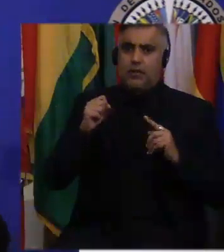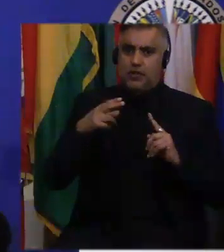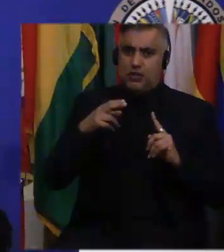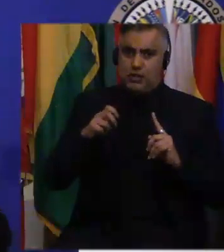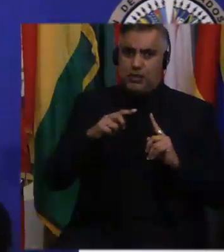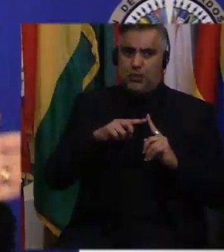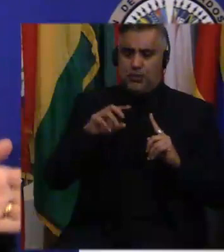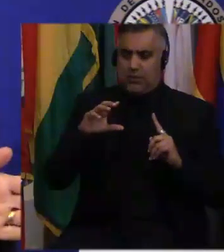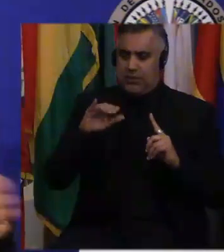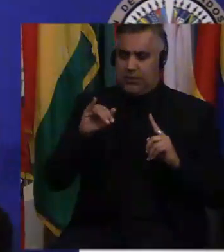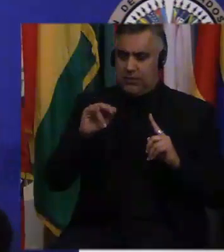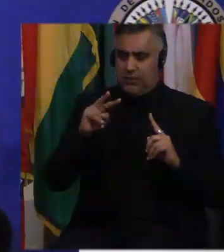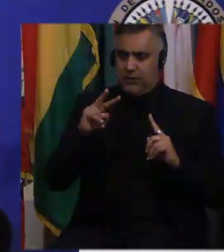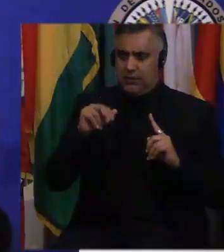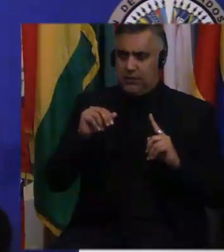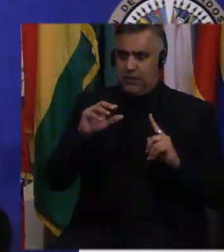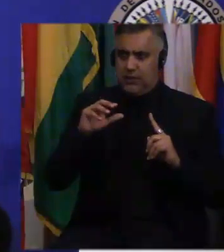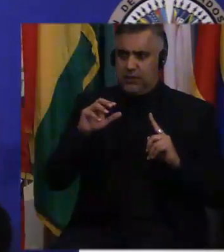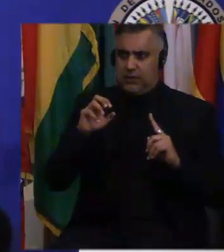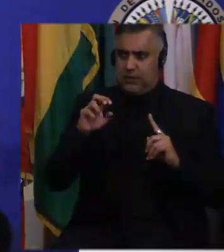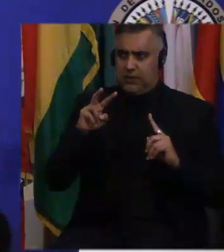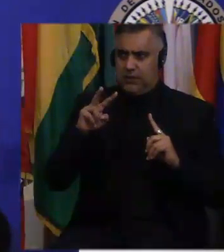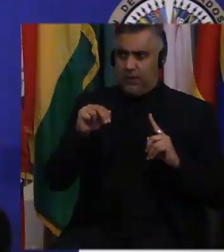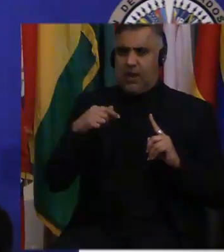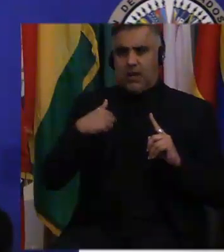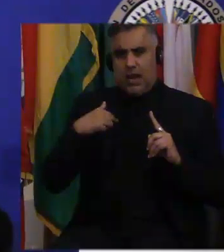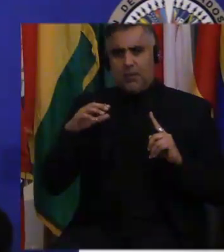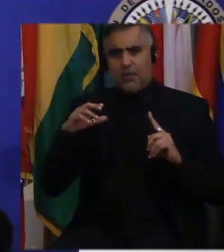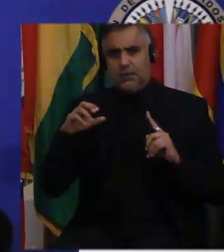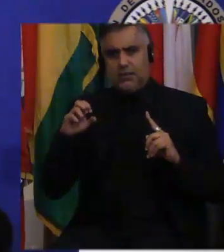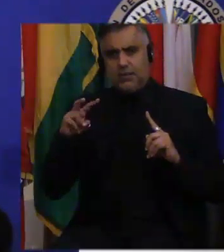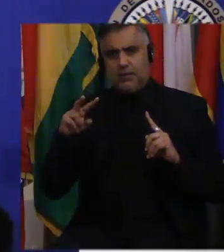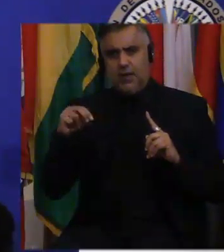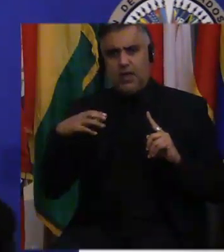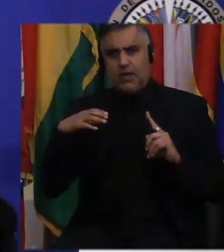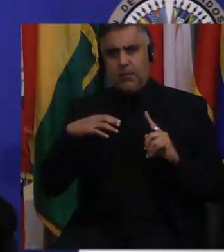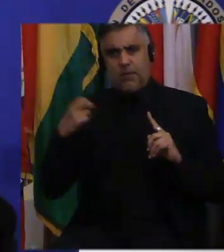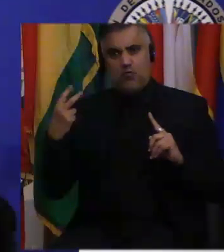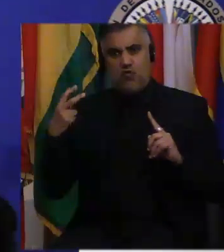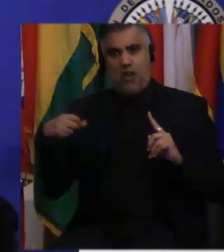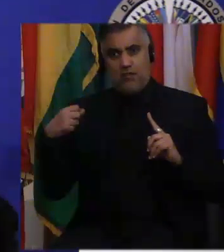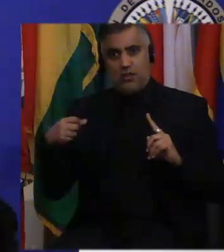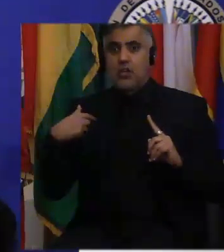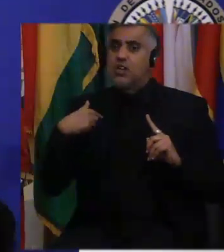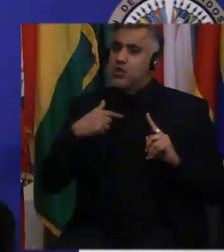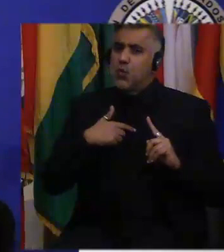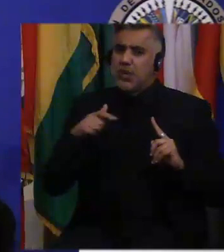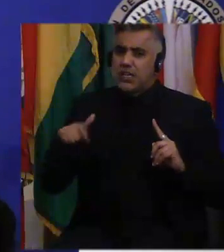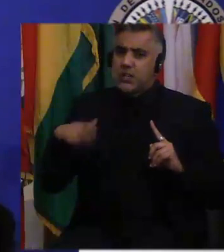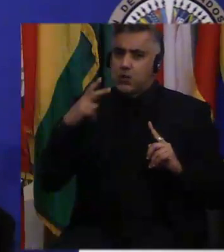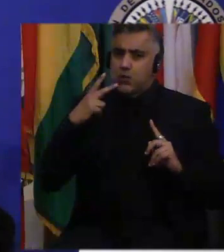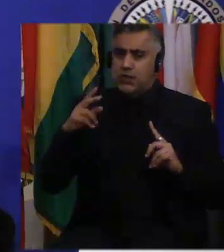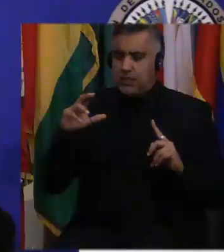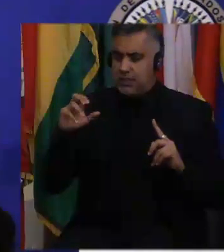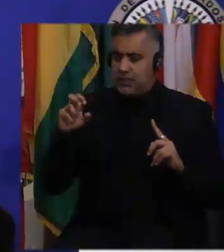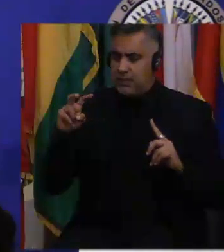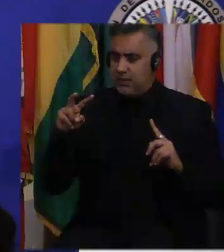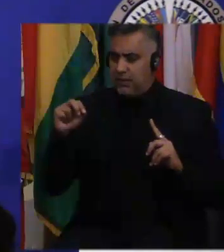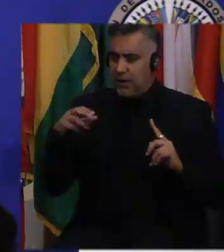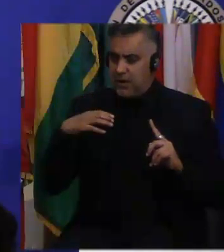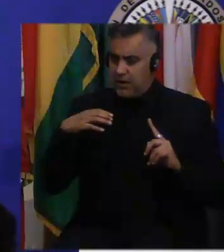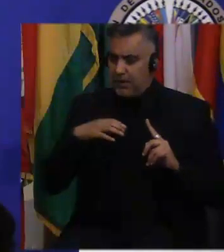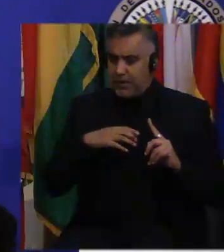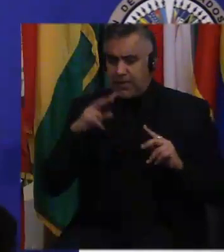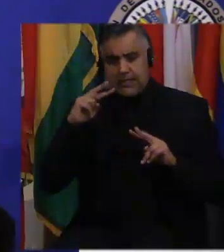was in a CEDAW, she is still in the CEDAW committee, and I was CEDAW committee for 12 years. So we have to see that CEDAW committee